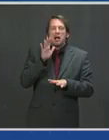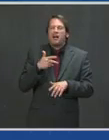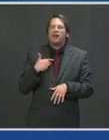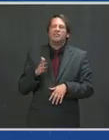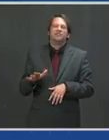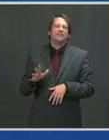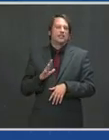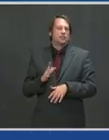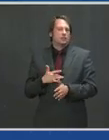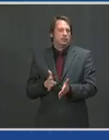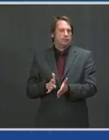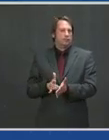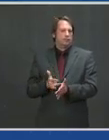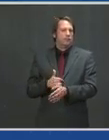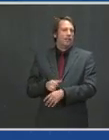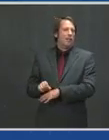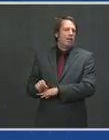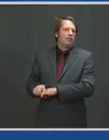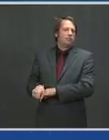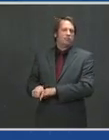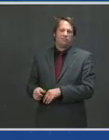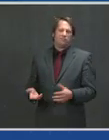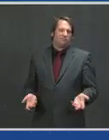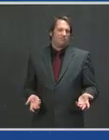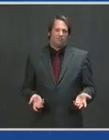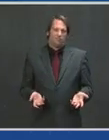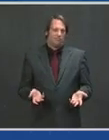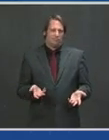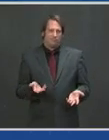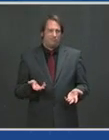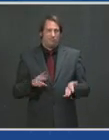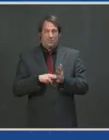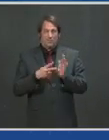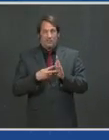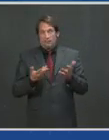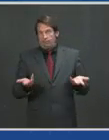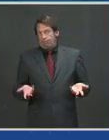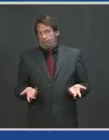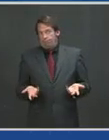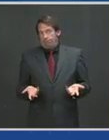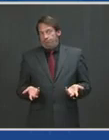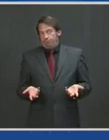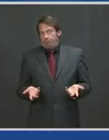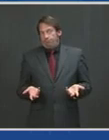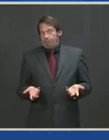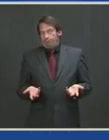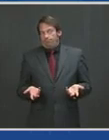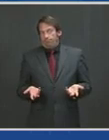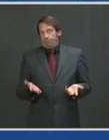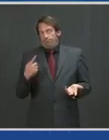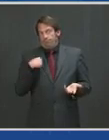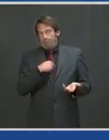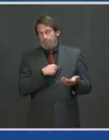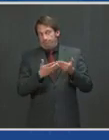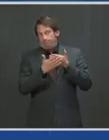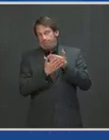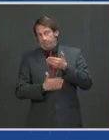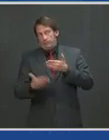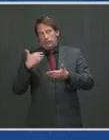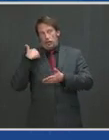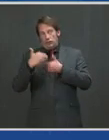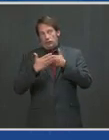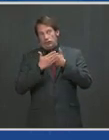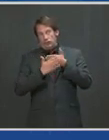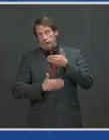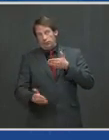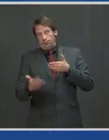I think this generation can be marked by the competition between democracies and autocracies, because the world